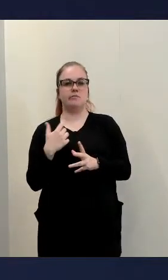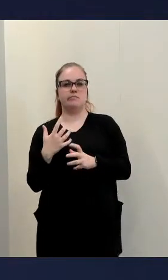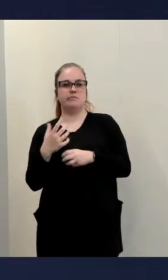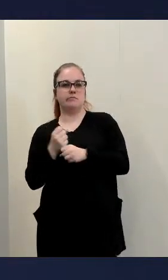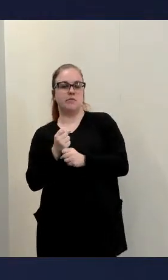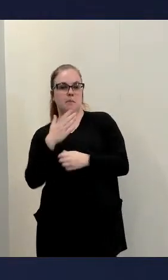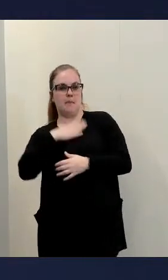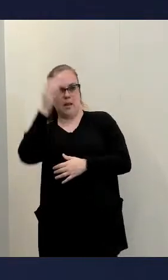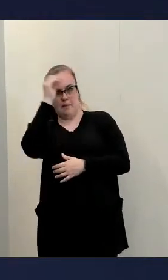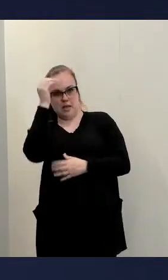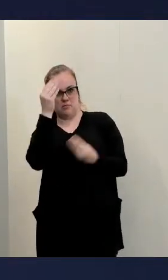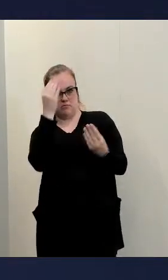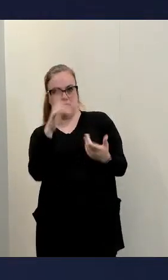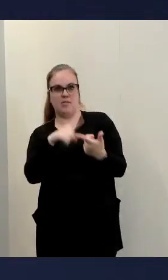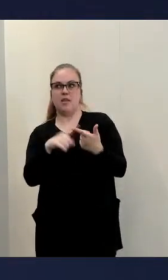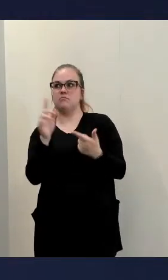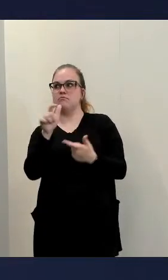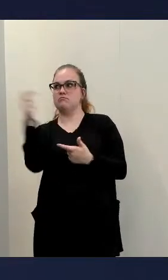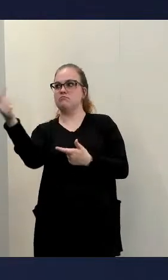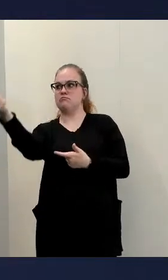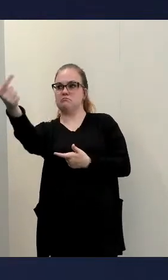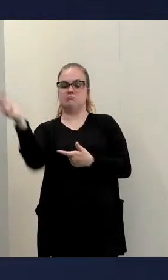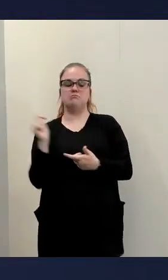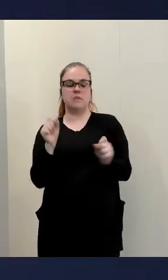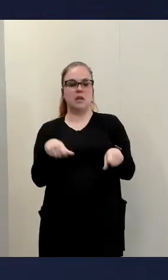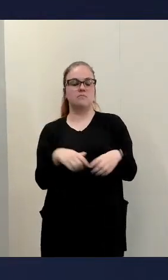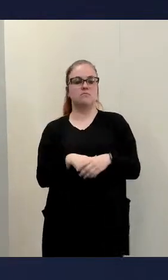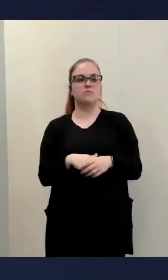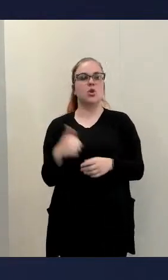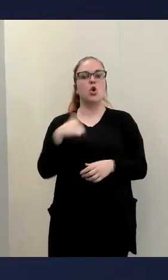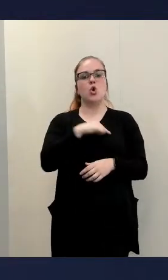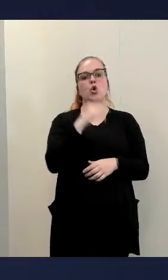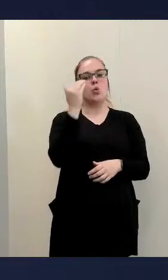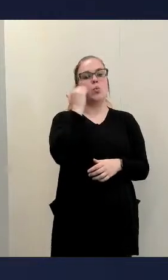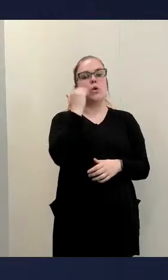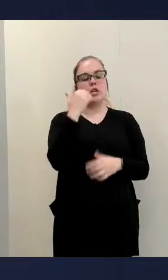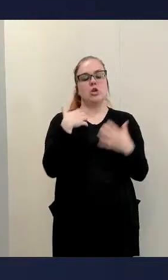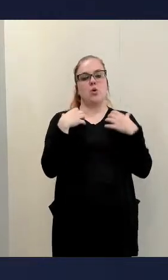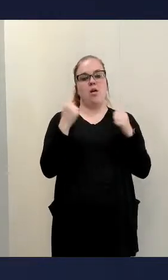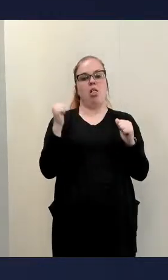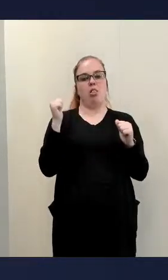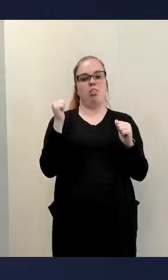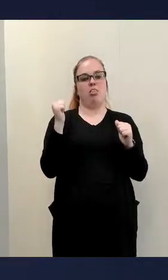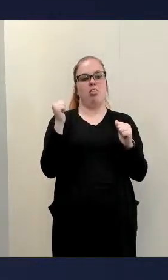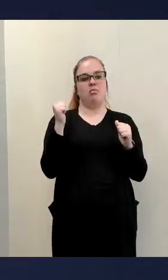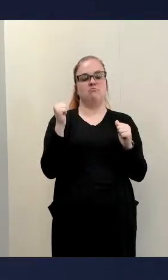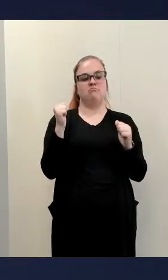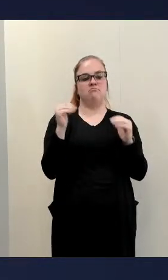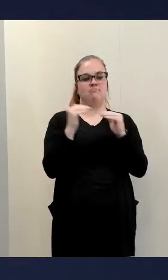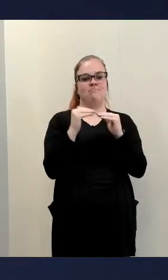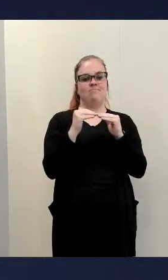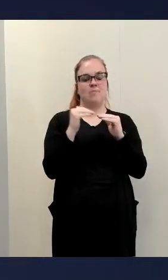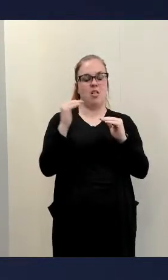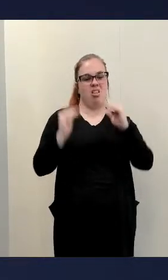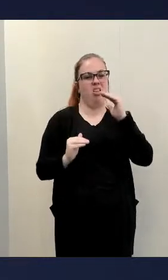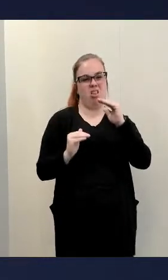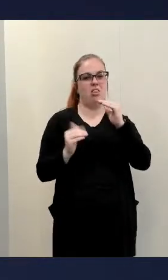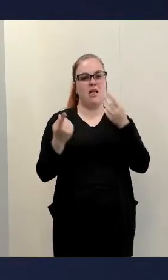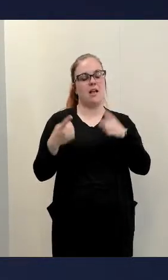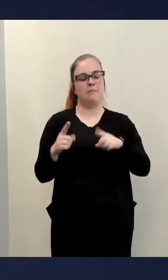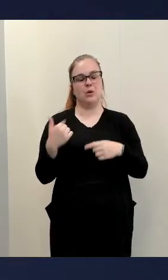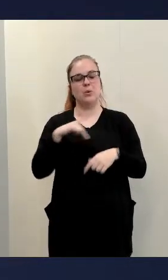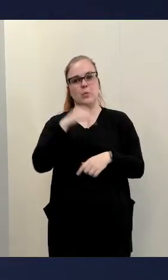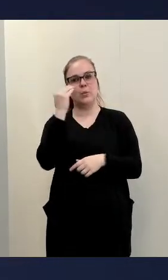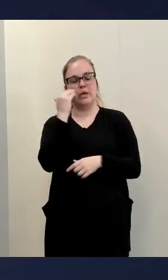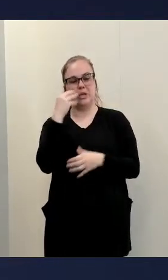offer my opinion and then turn it over to the others. We always knew that health equity disparities existed, and there were problems with health equity